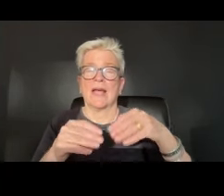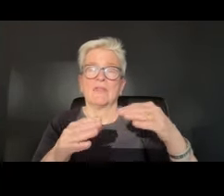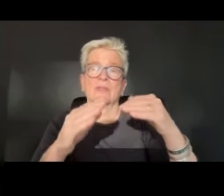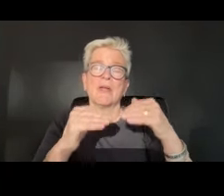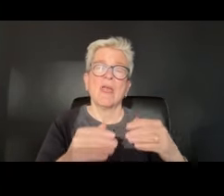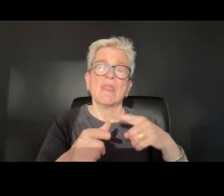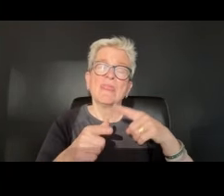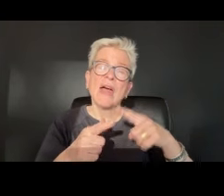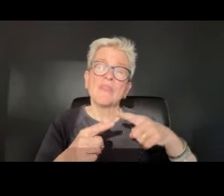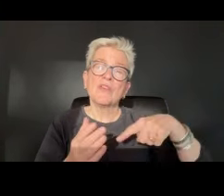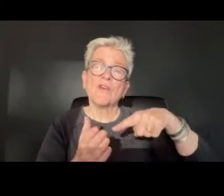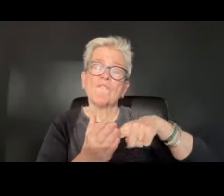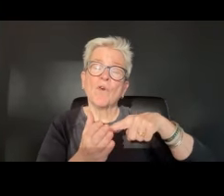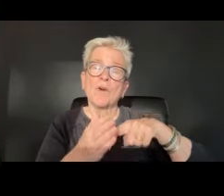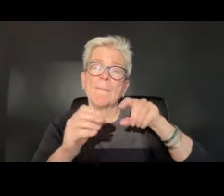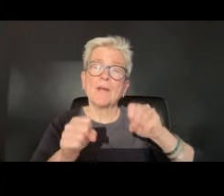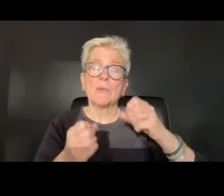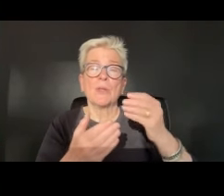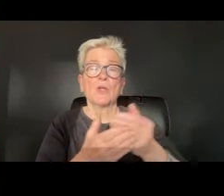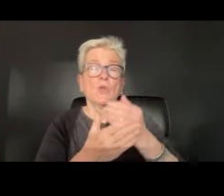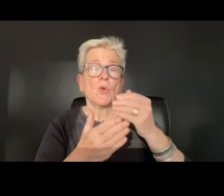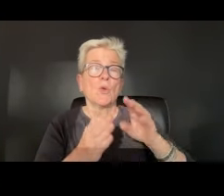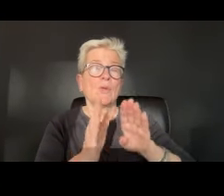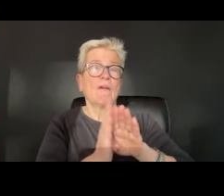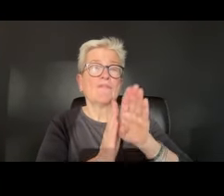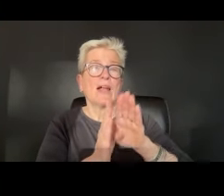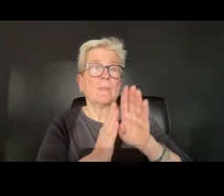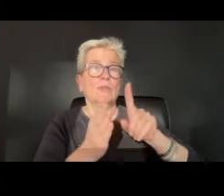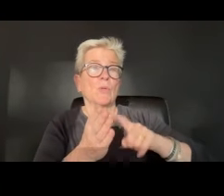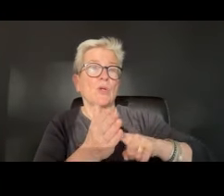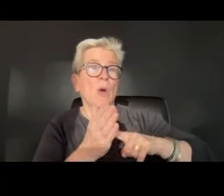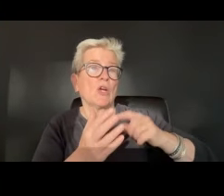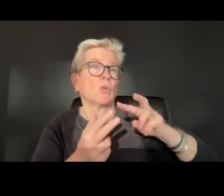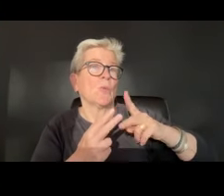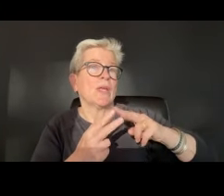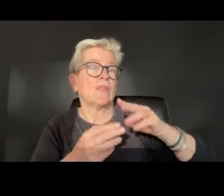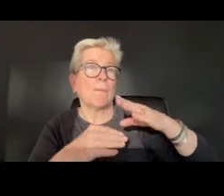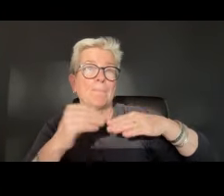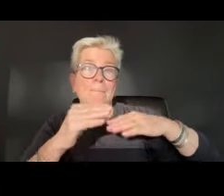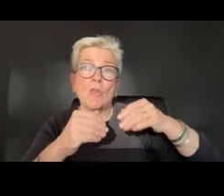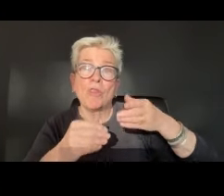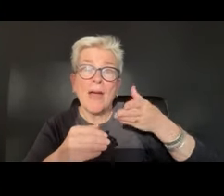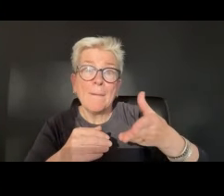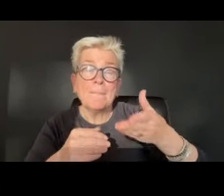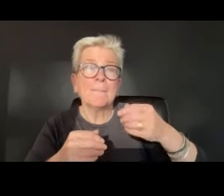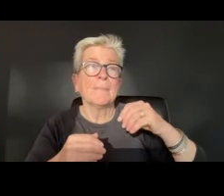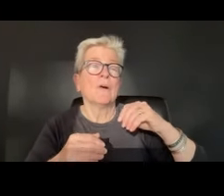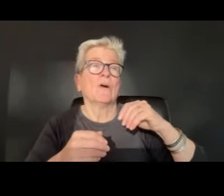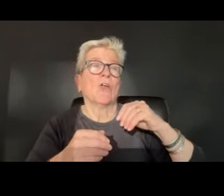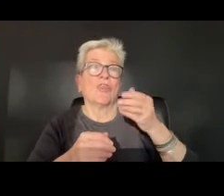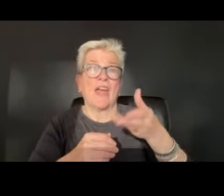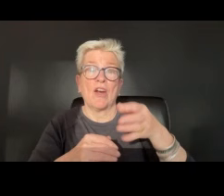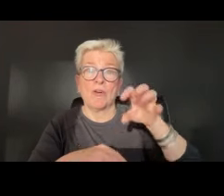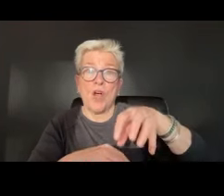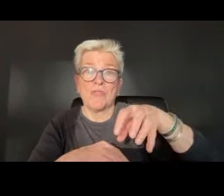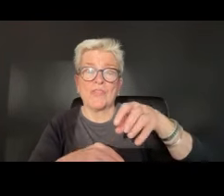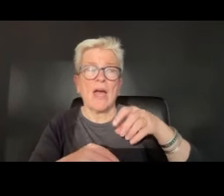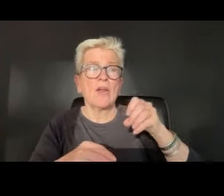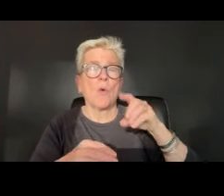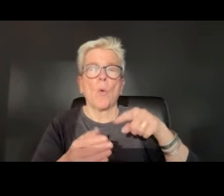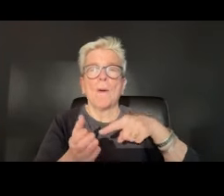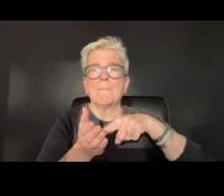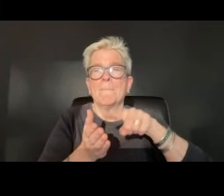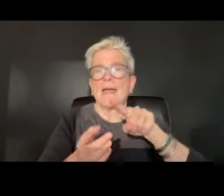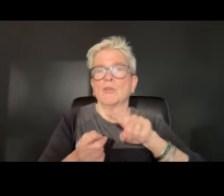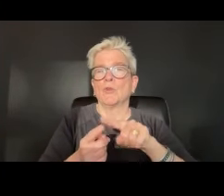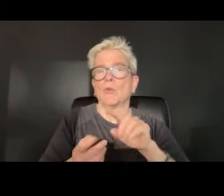in which new development is required either to build units on site or pay into a fund. And so some of those are done through